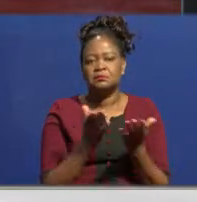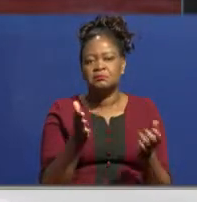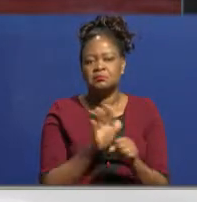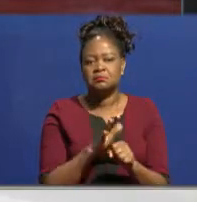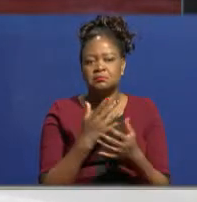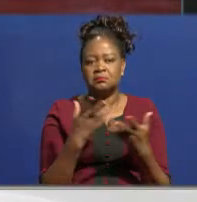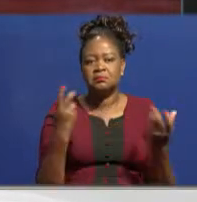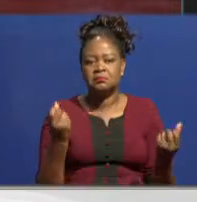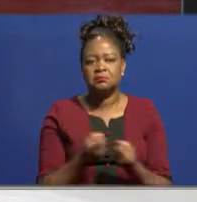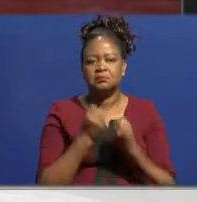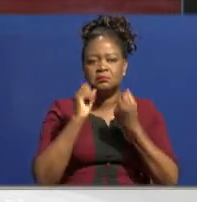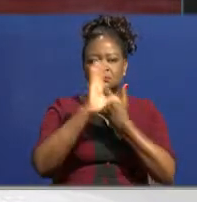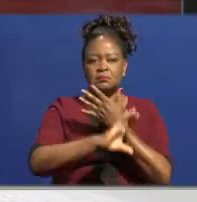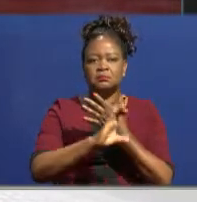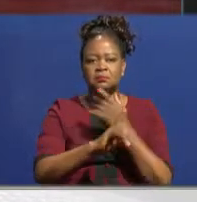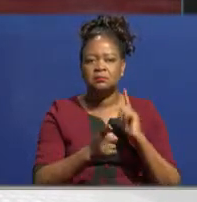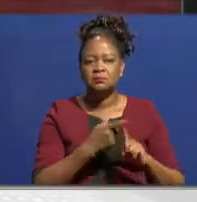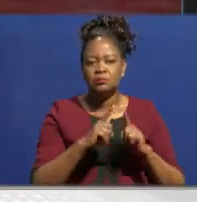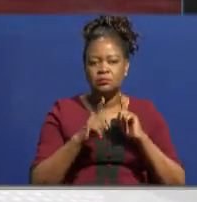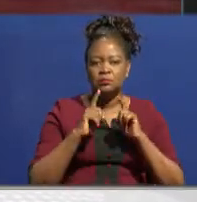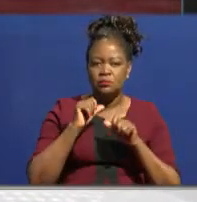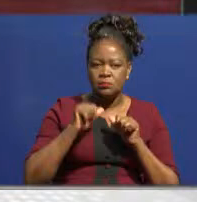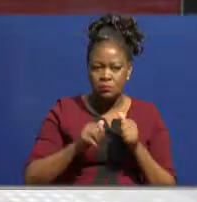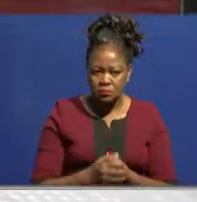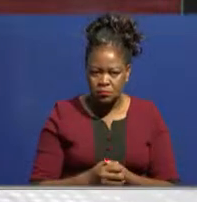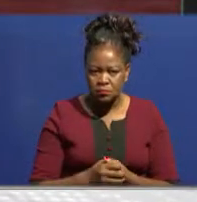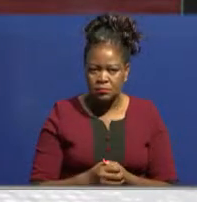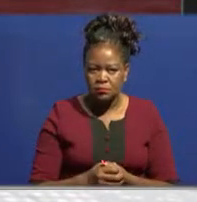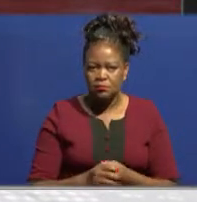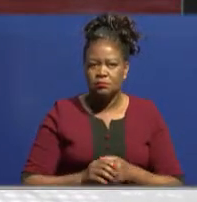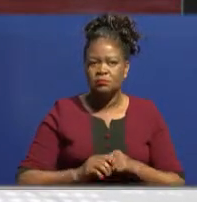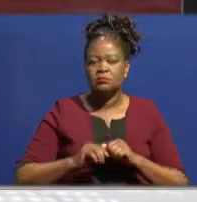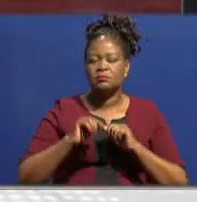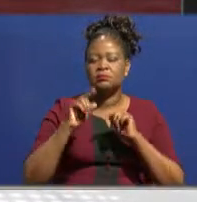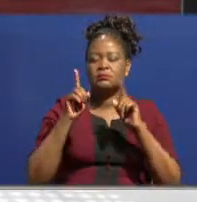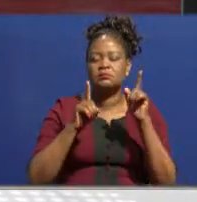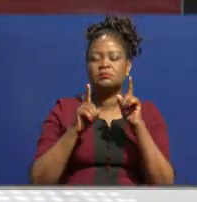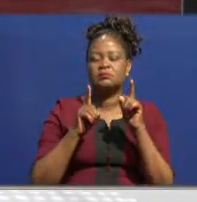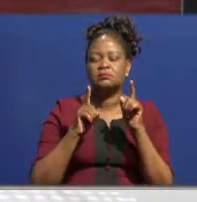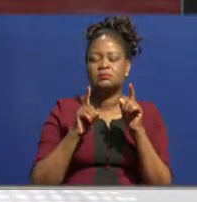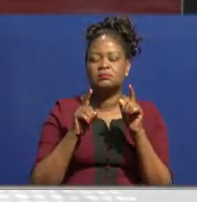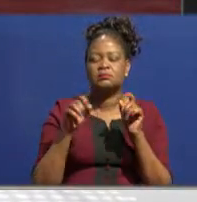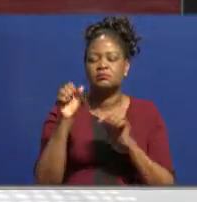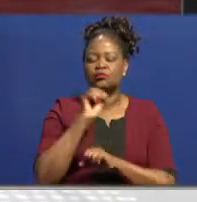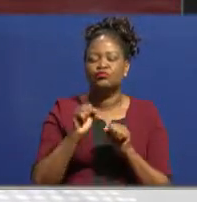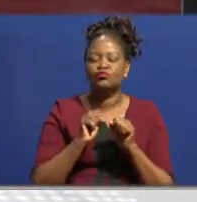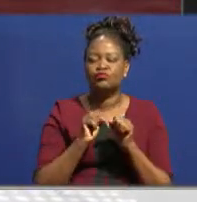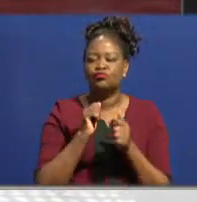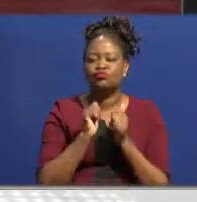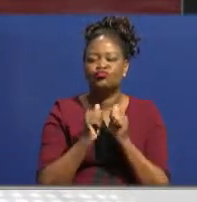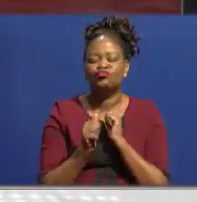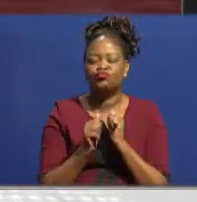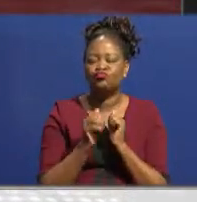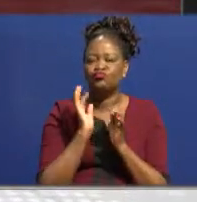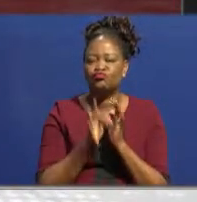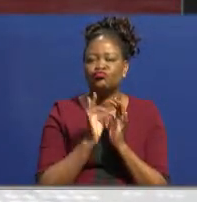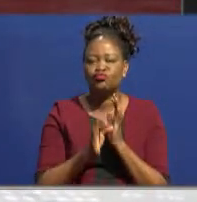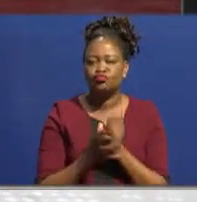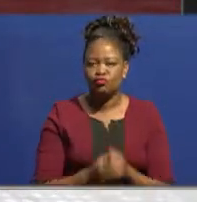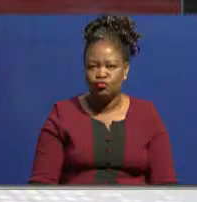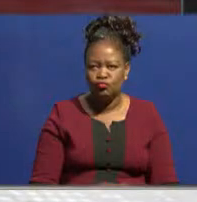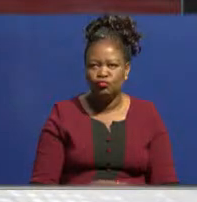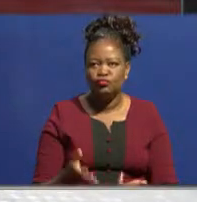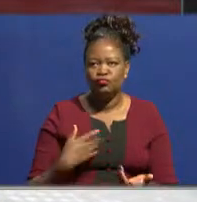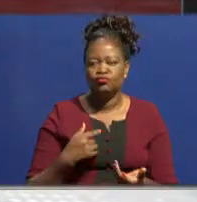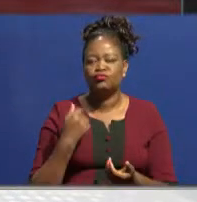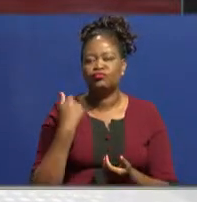things are happening in the country. And let me first of all talk about, remember that Safari Rally, just 2 days to go. And we will be beaming 5 stages right